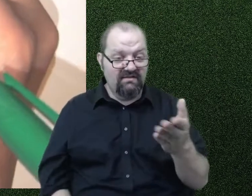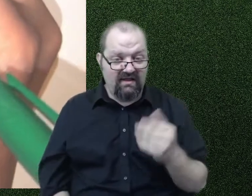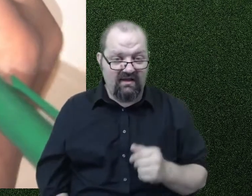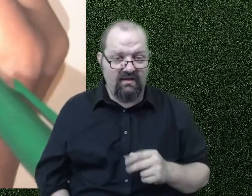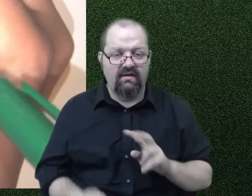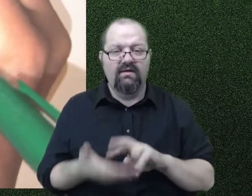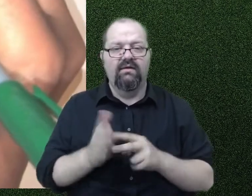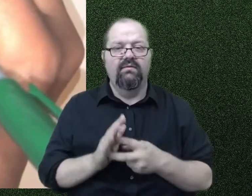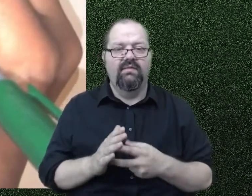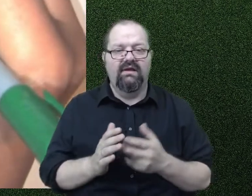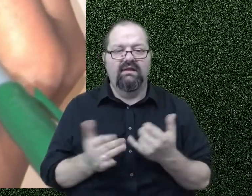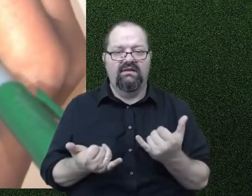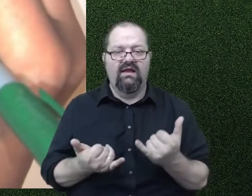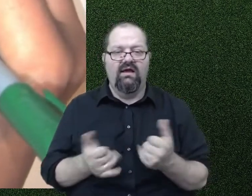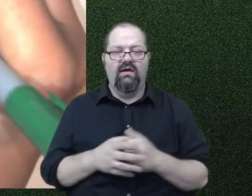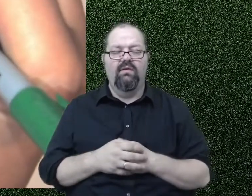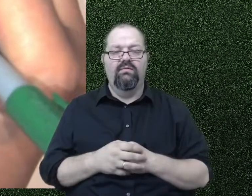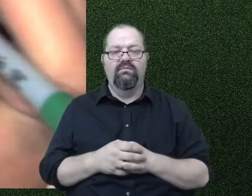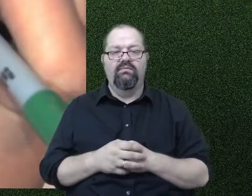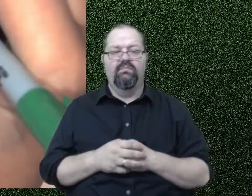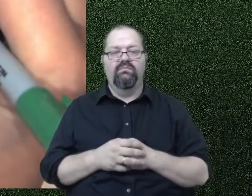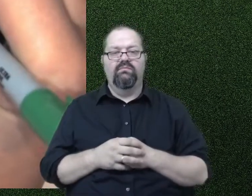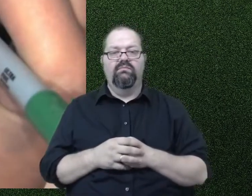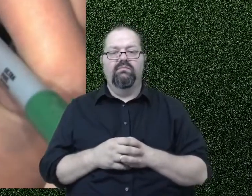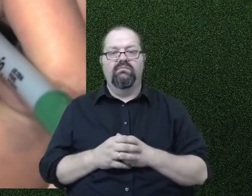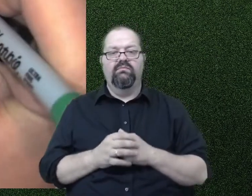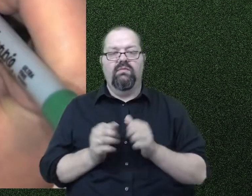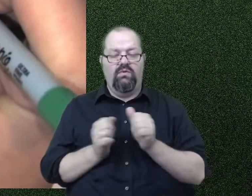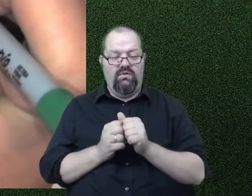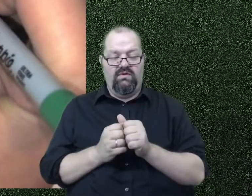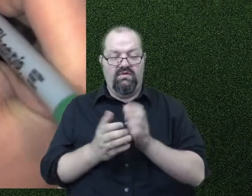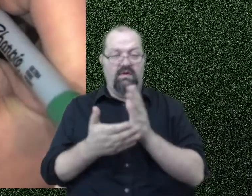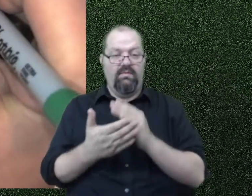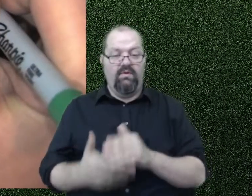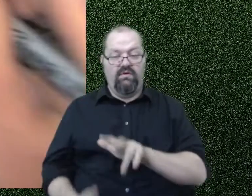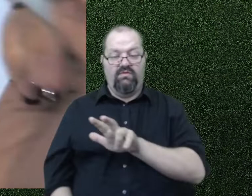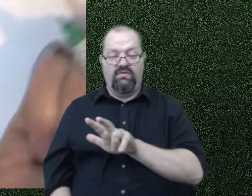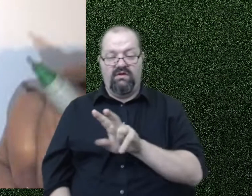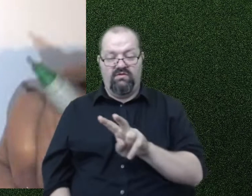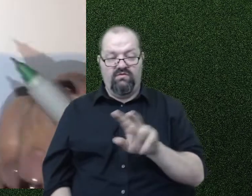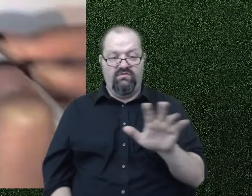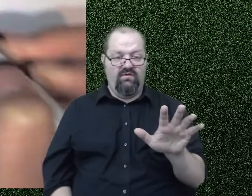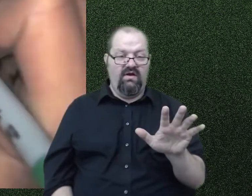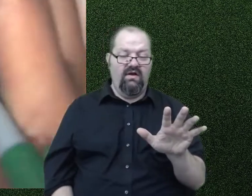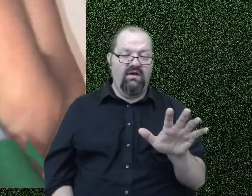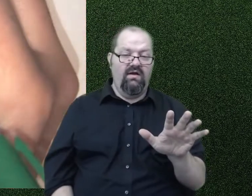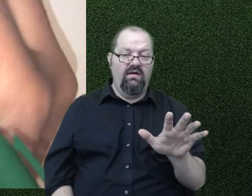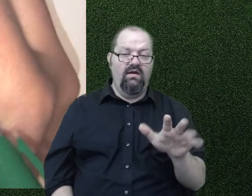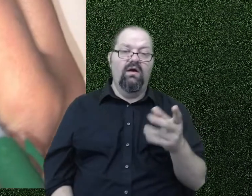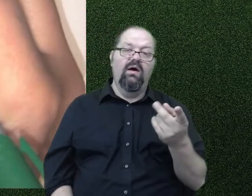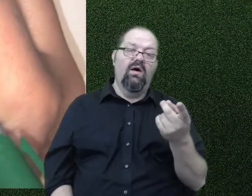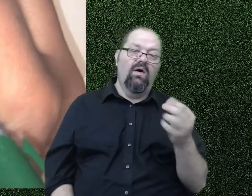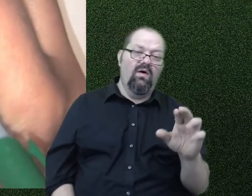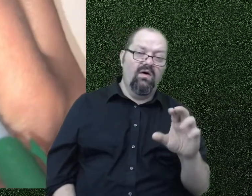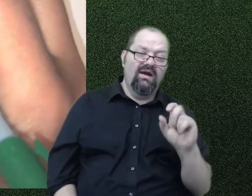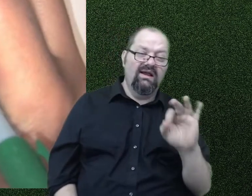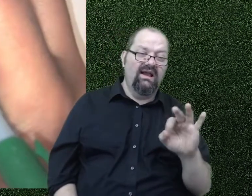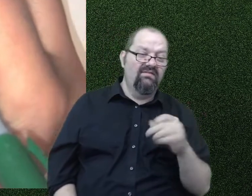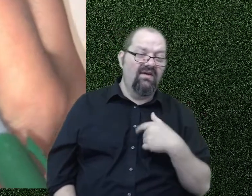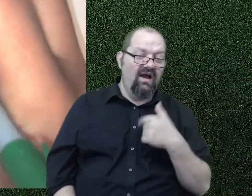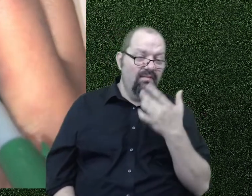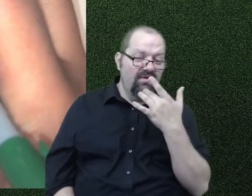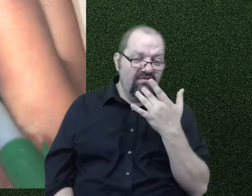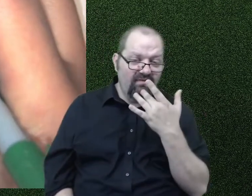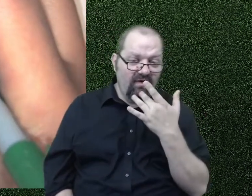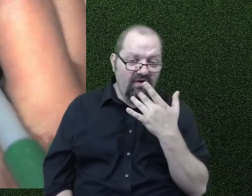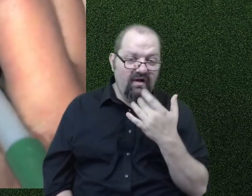that's the vector with components 3, 2, 5. Or if I prefer, I can call that 3 times